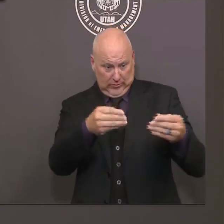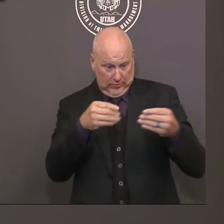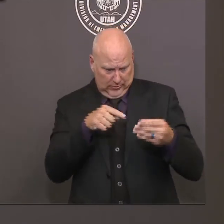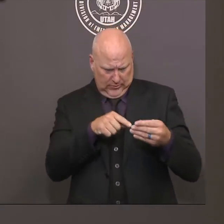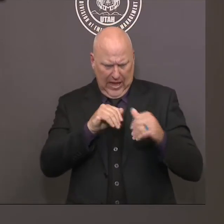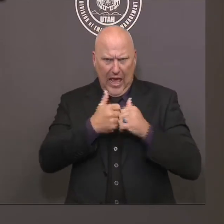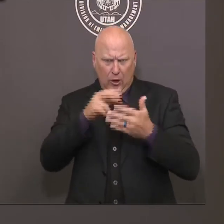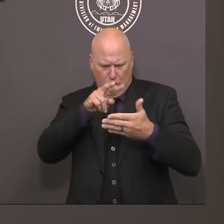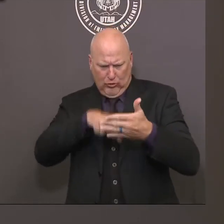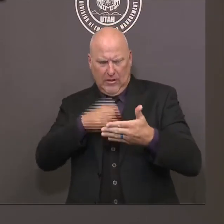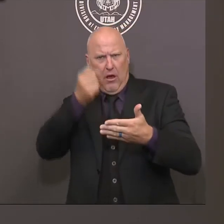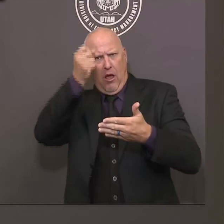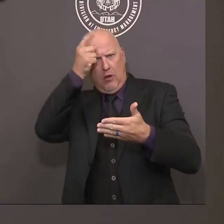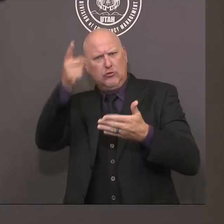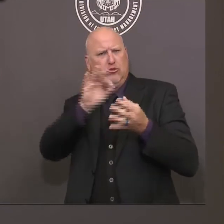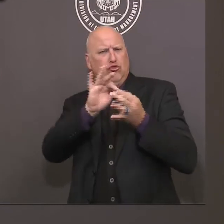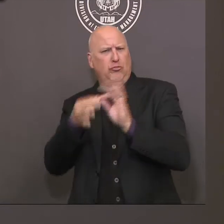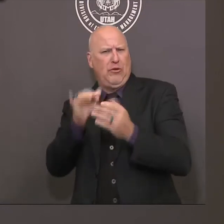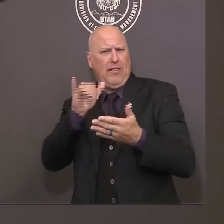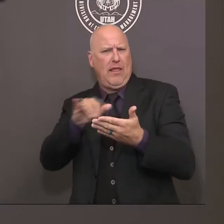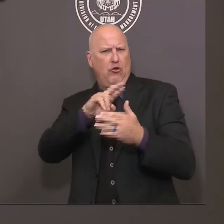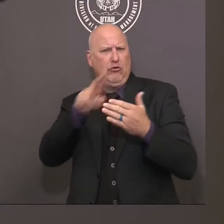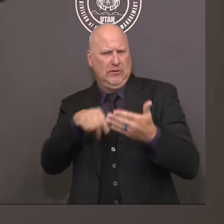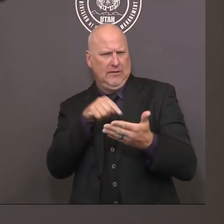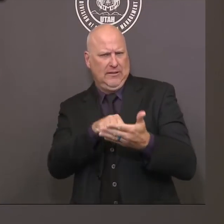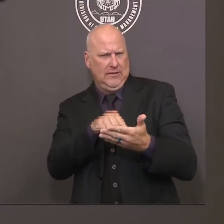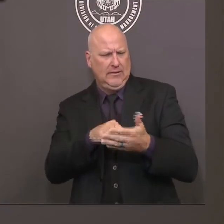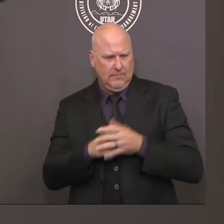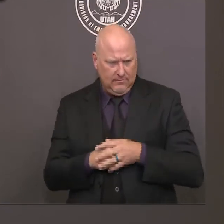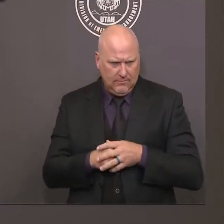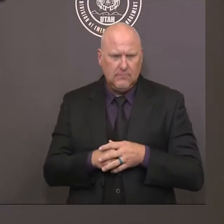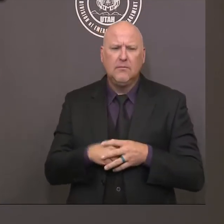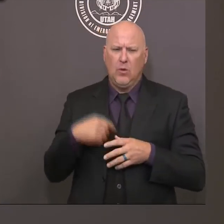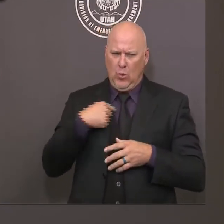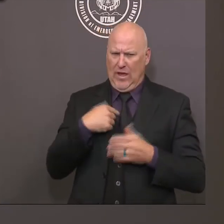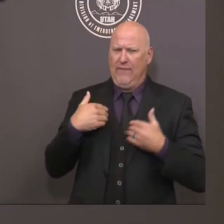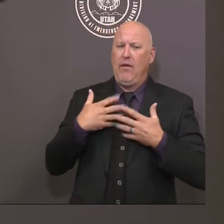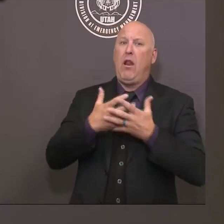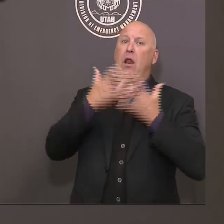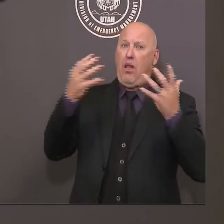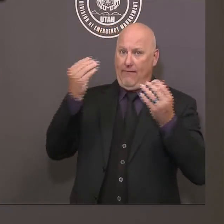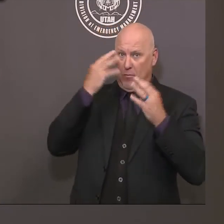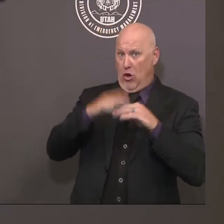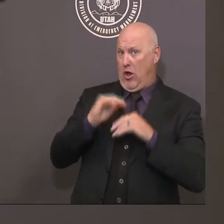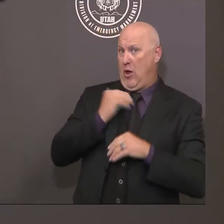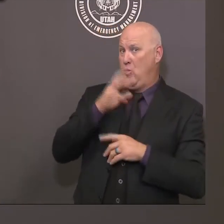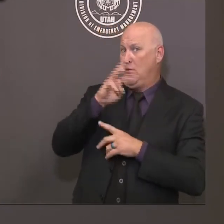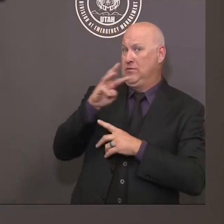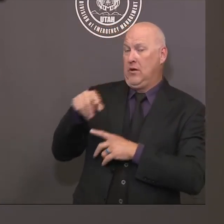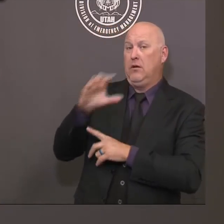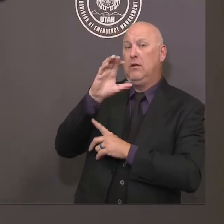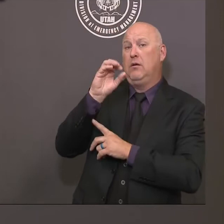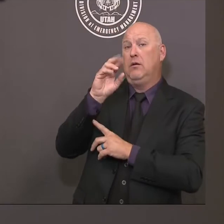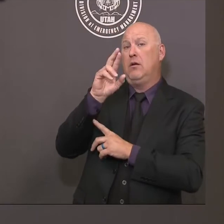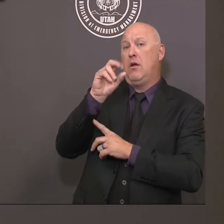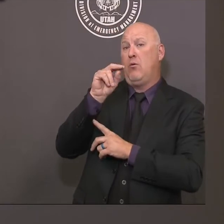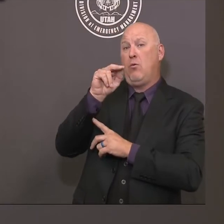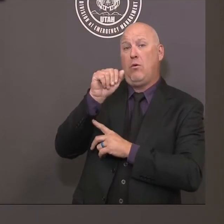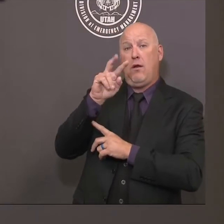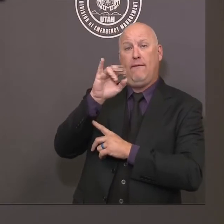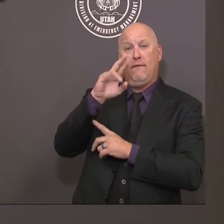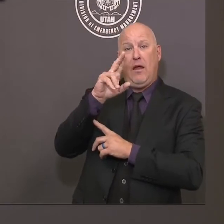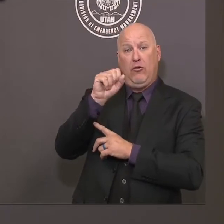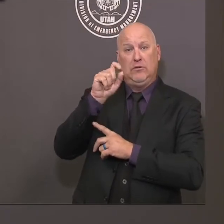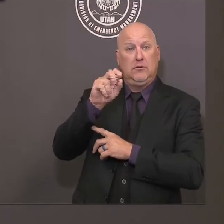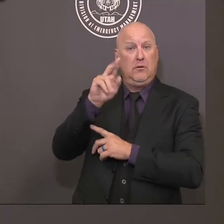We do have information on our website, coronavirus.utah.gov, specifically about antibody tests. So I encourage them to look